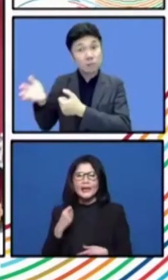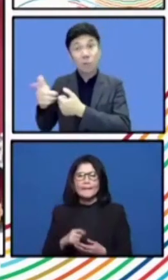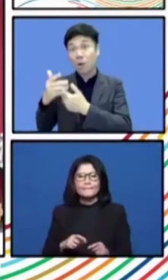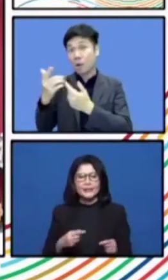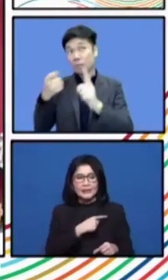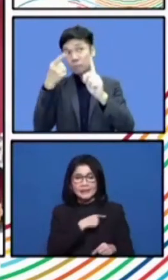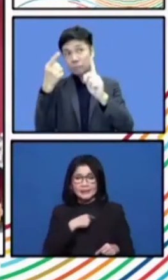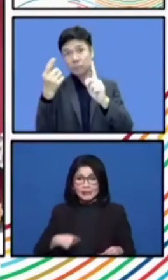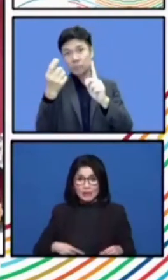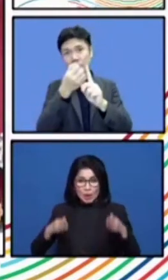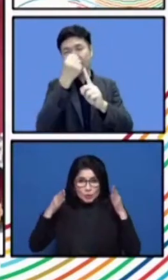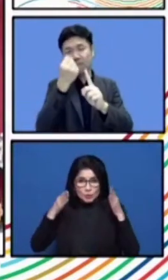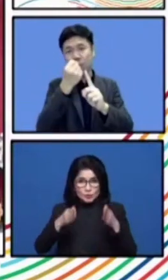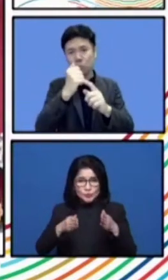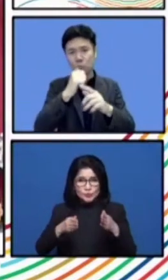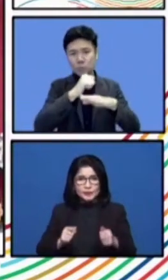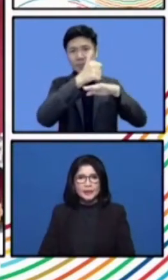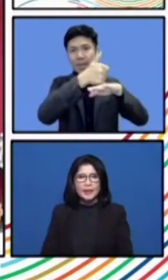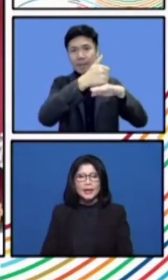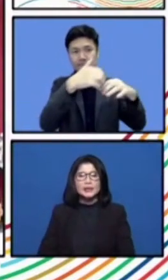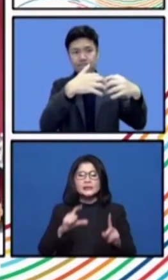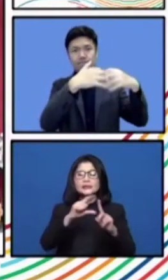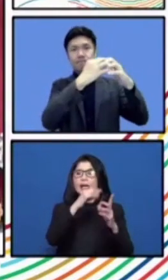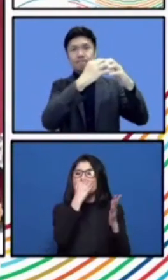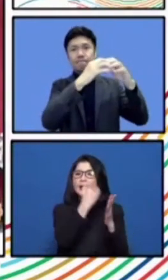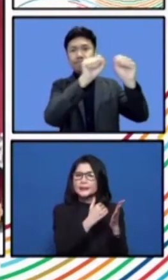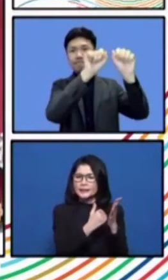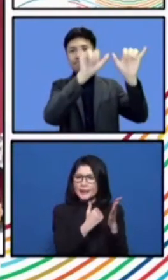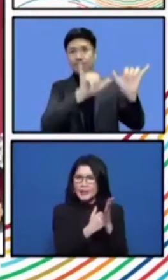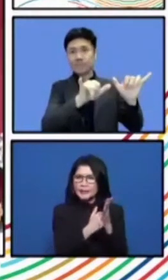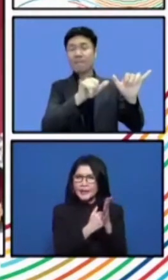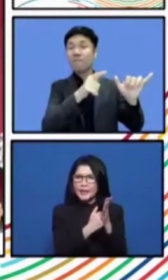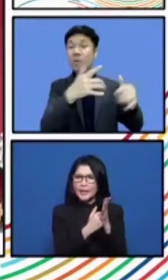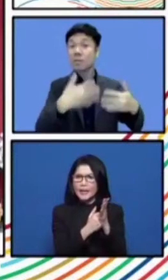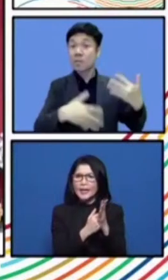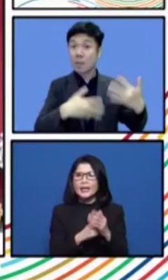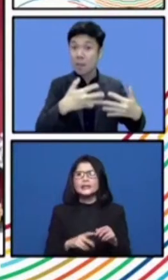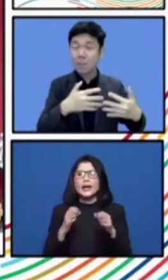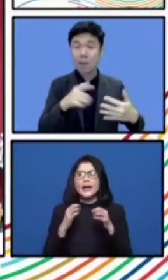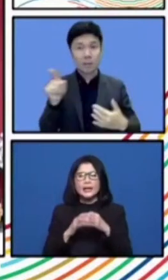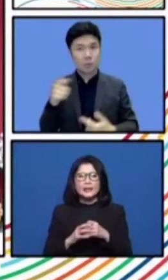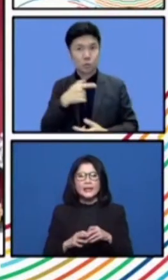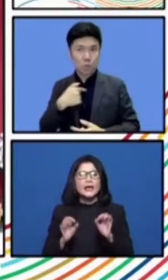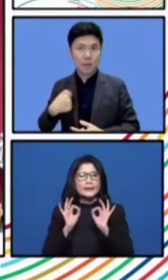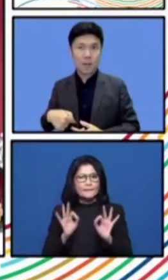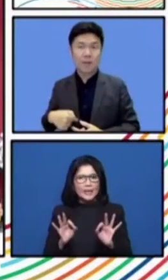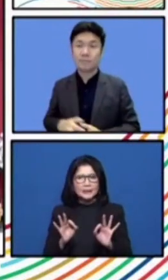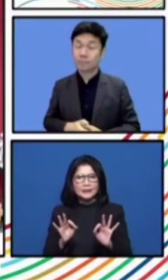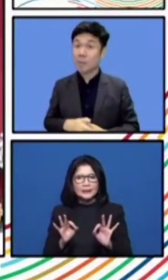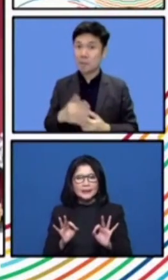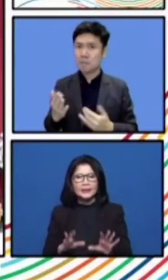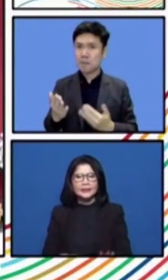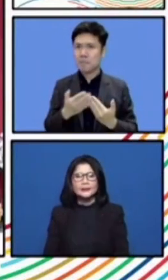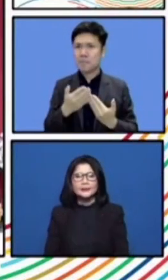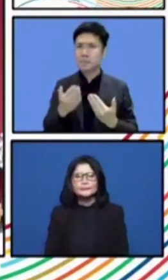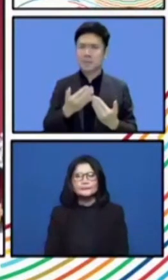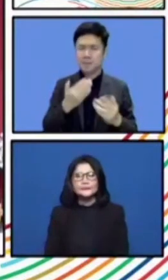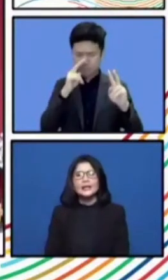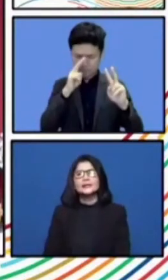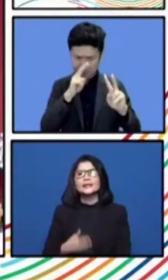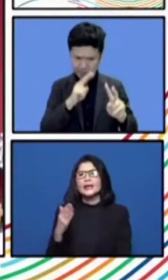database that lends it accuracy and accessibility and at the same time makes it easy for use across levels